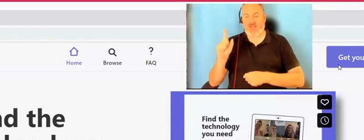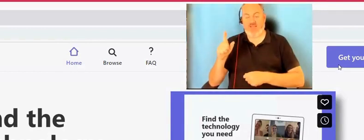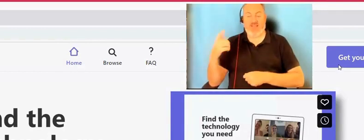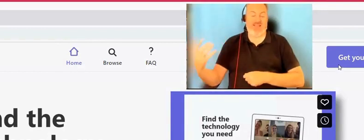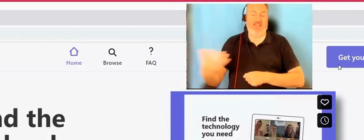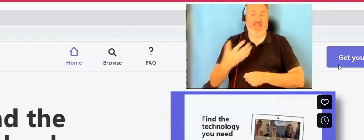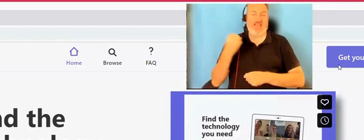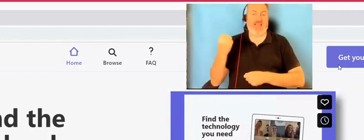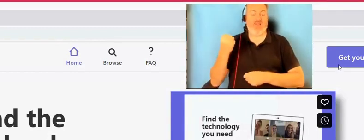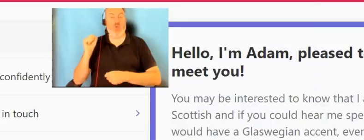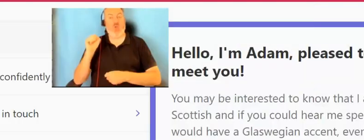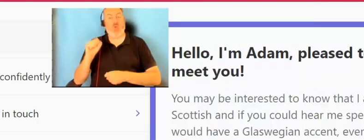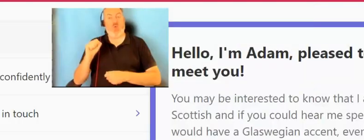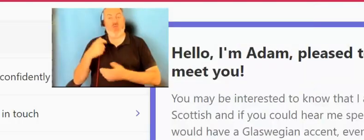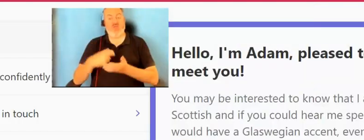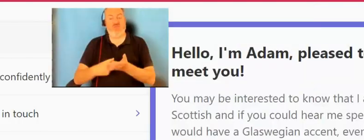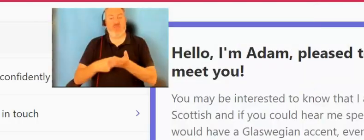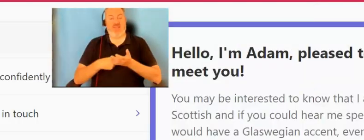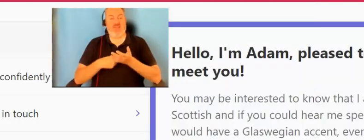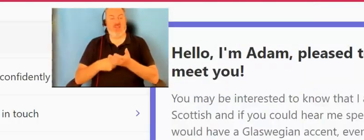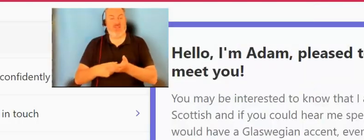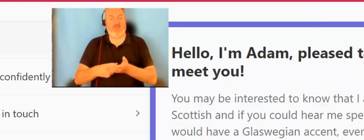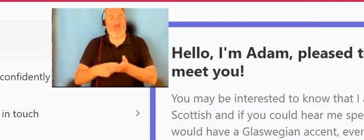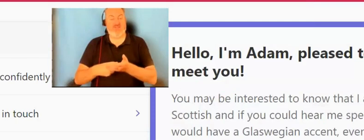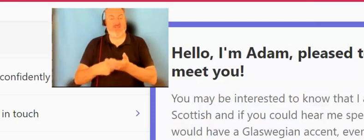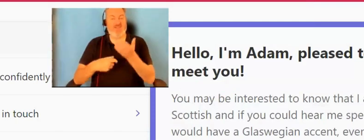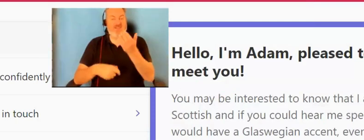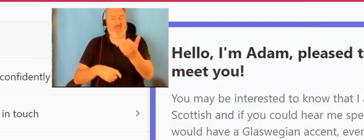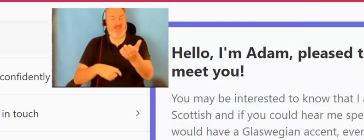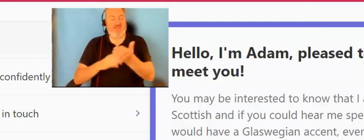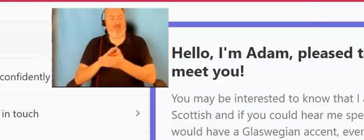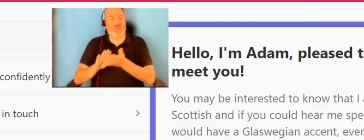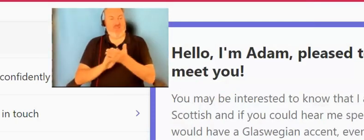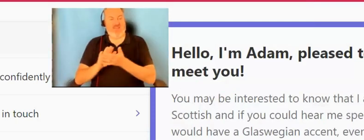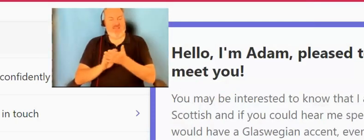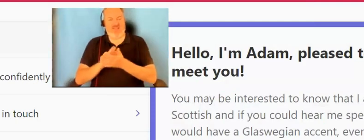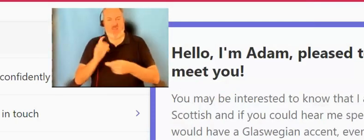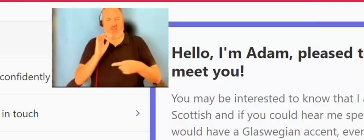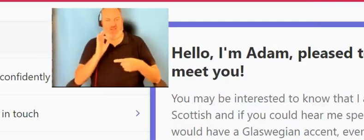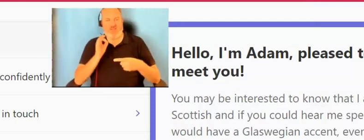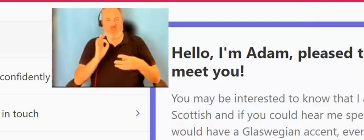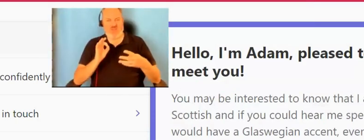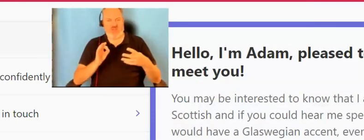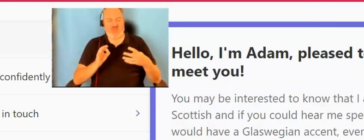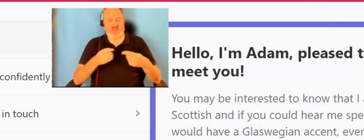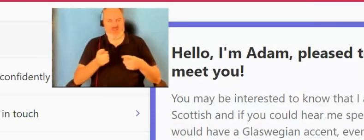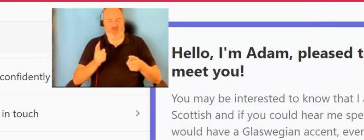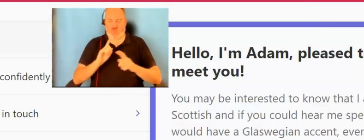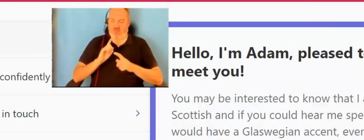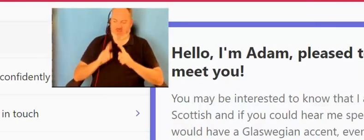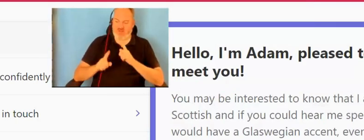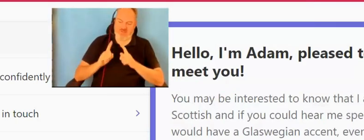Your Recommendations. And this will take you to a quiz essentially. So you'll chat to Adam and he'll ask